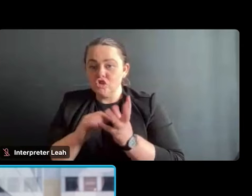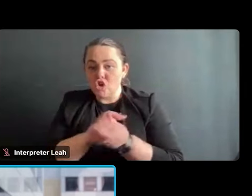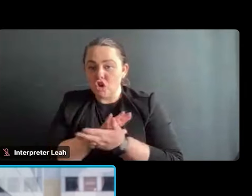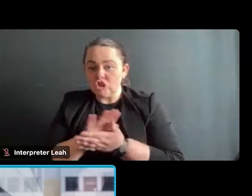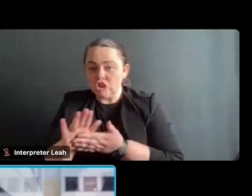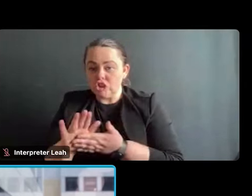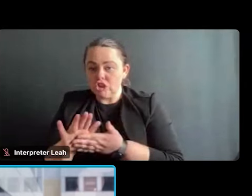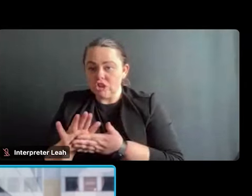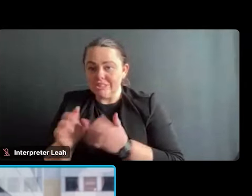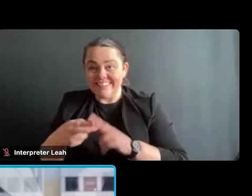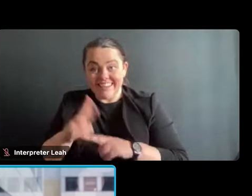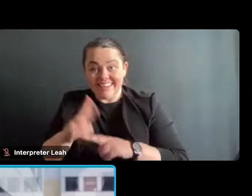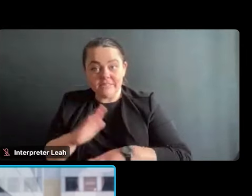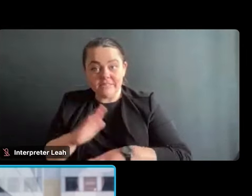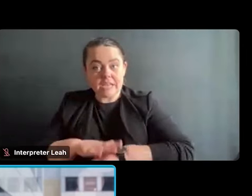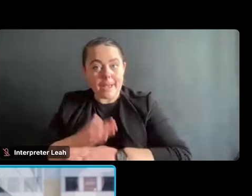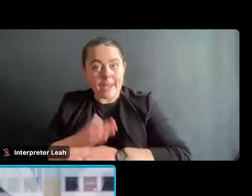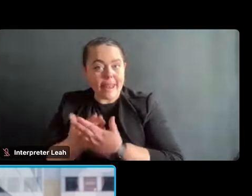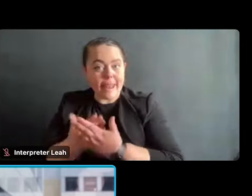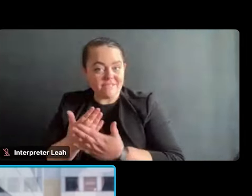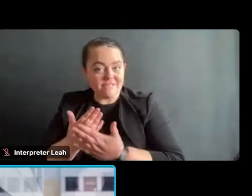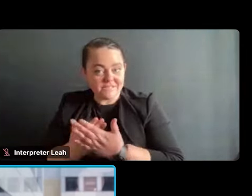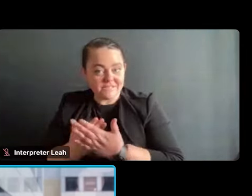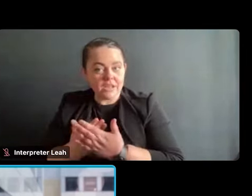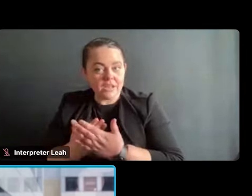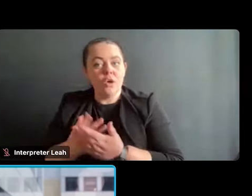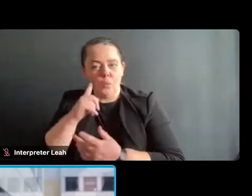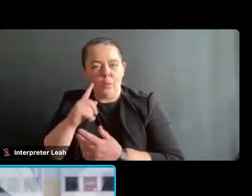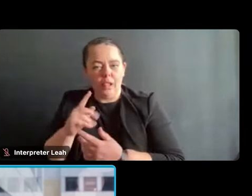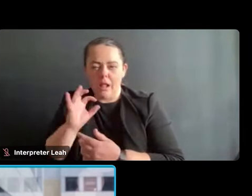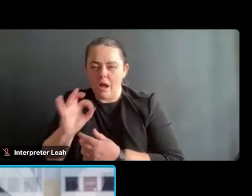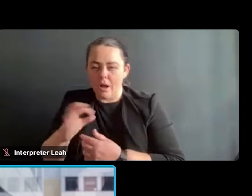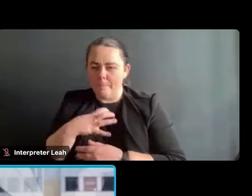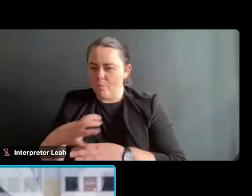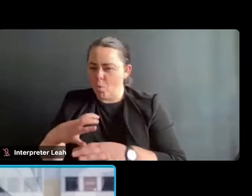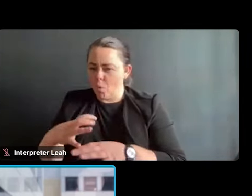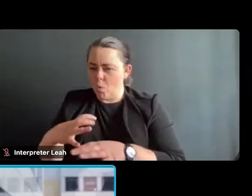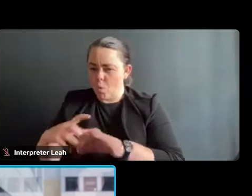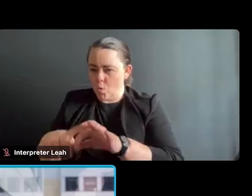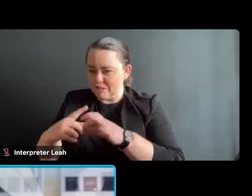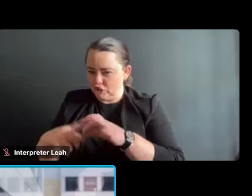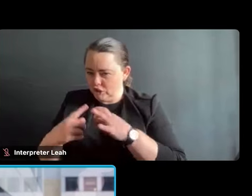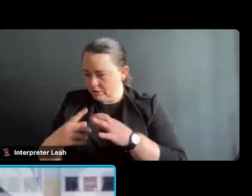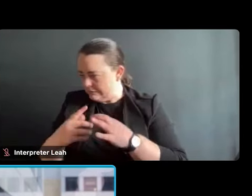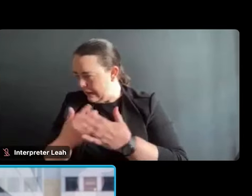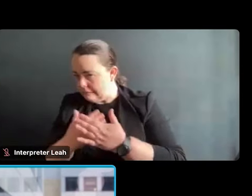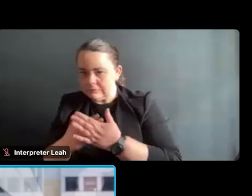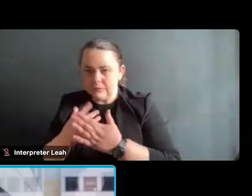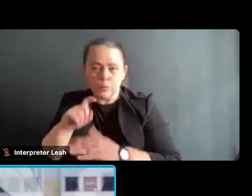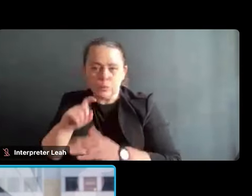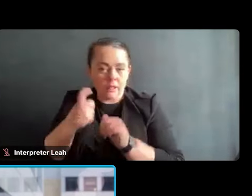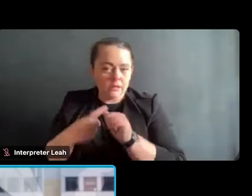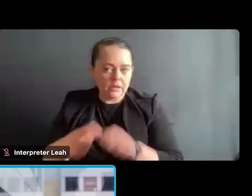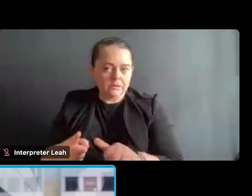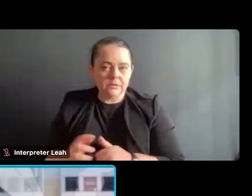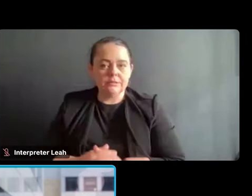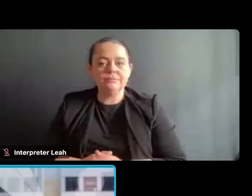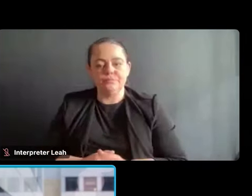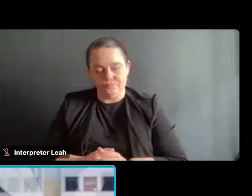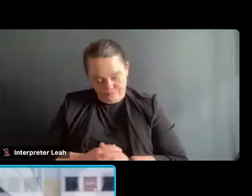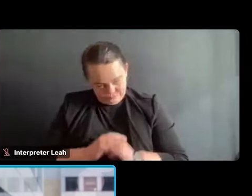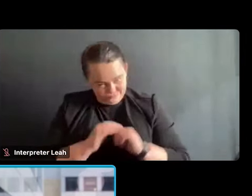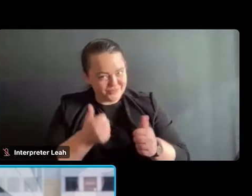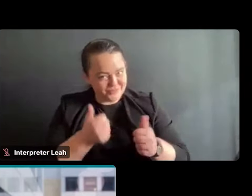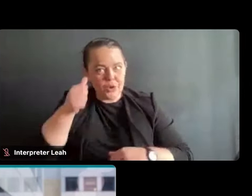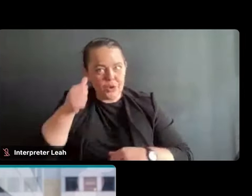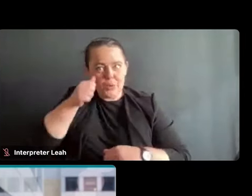we'll return to some of the questions that haven't been answered through the chat. Yes, okay, thank you very much. And I think Jess as well, we knew this is going